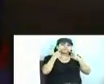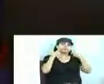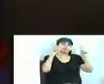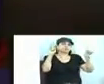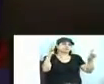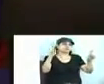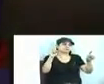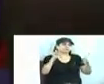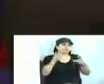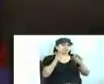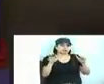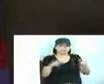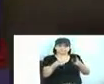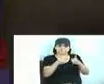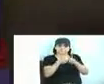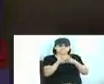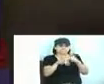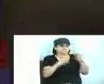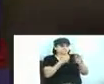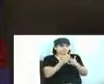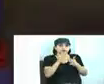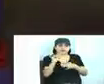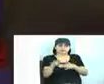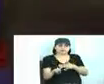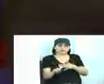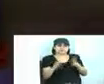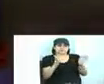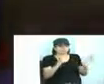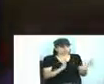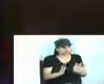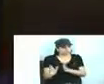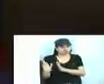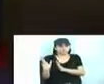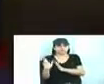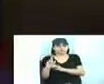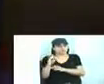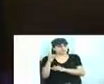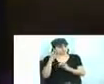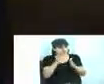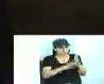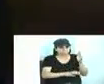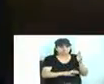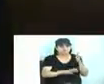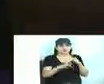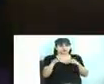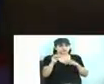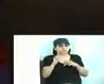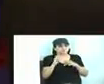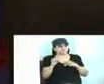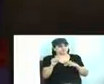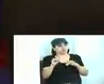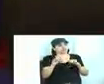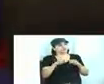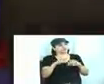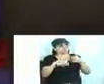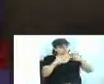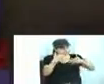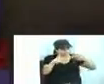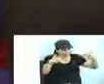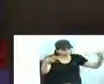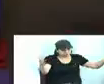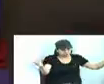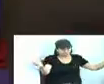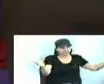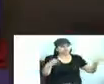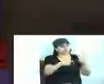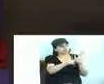of the challenges, if all of that was but preparation, the first chapter in an unfolding story of which we have all been invited